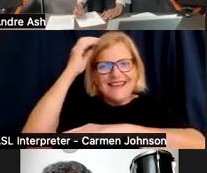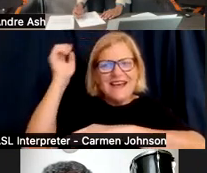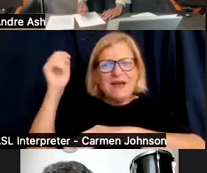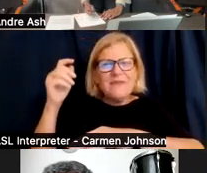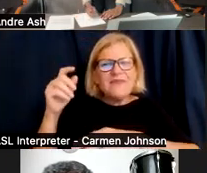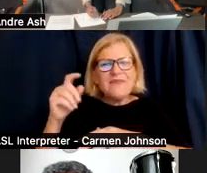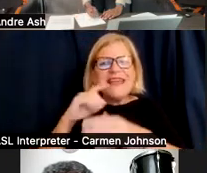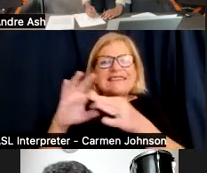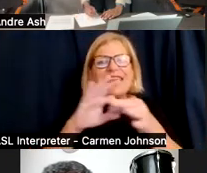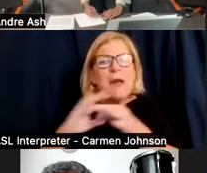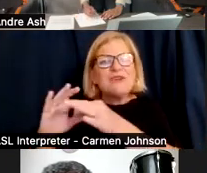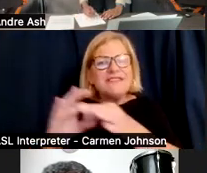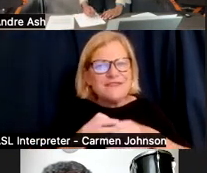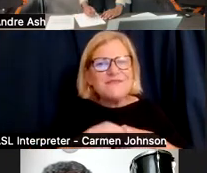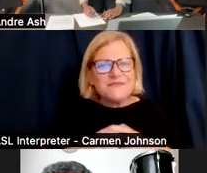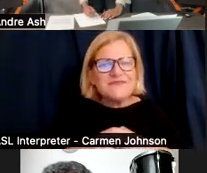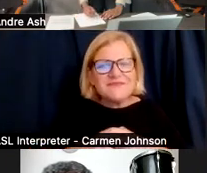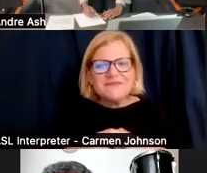it's a collaborative effort, and